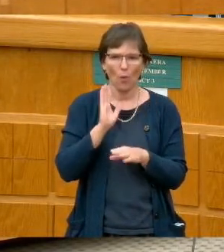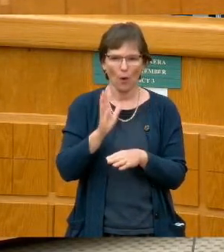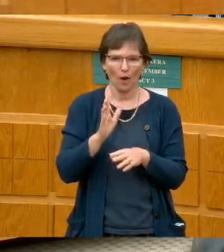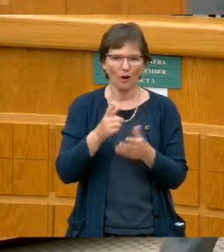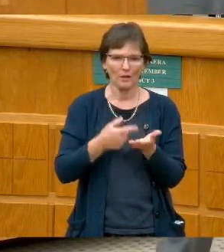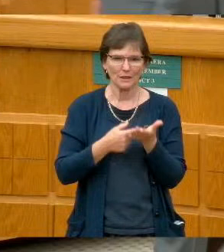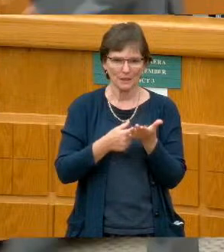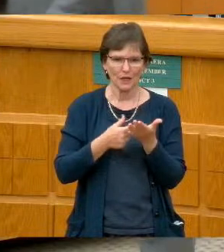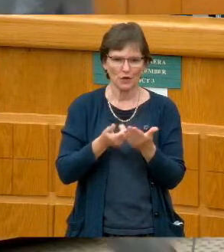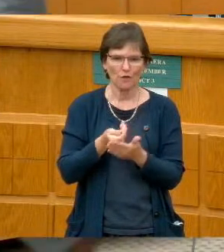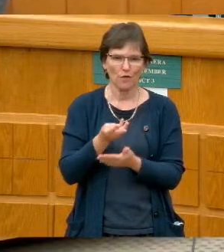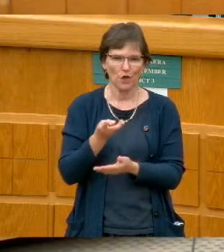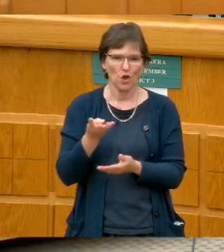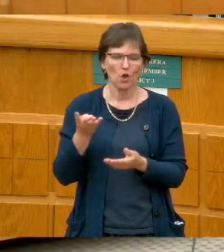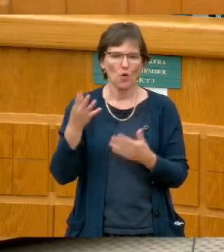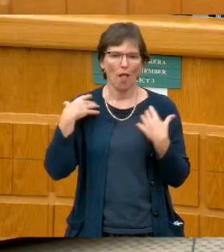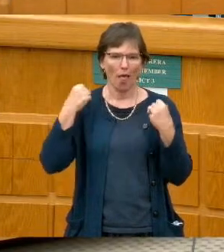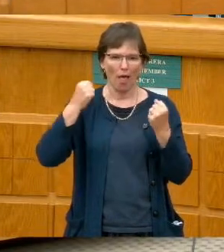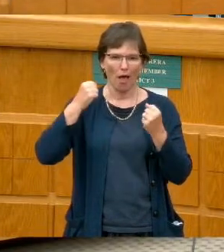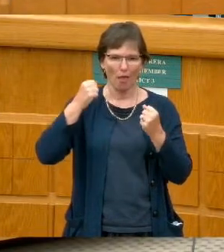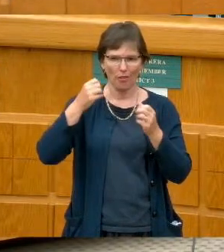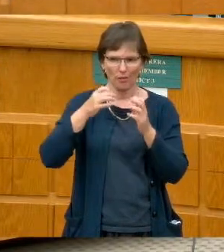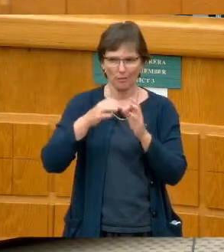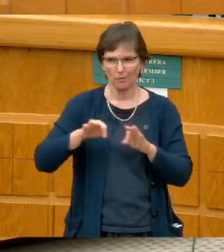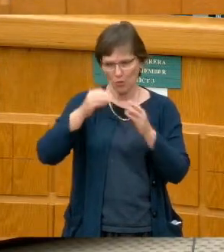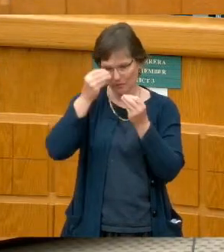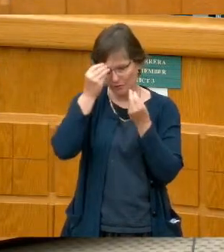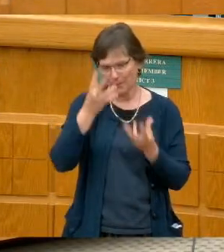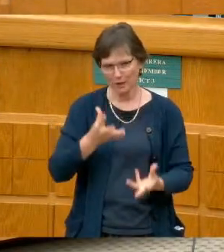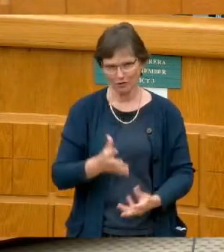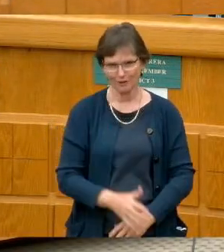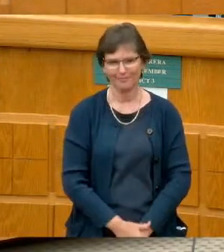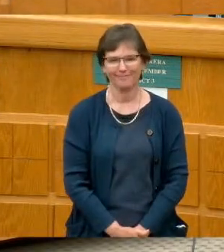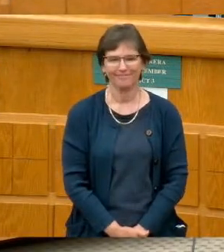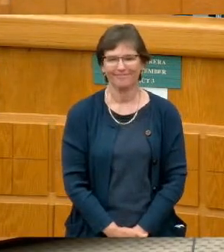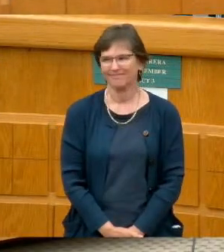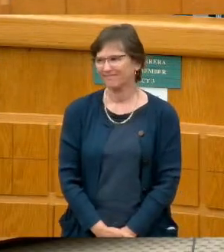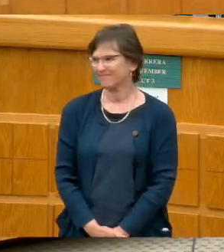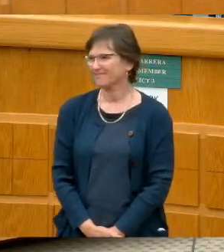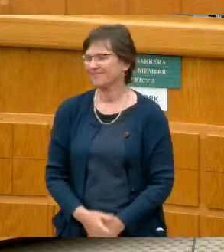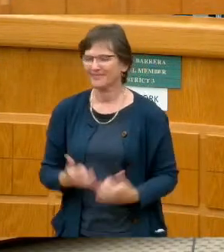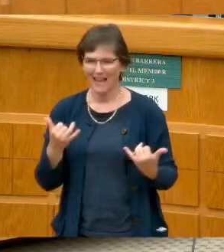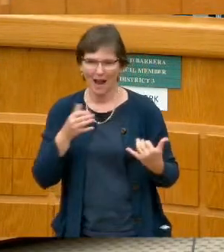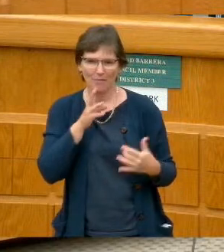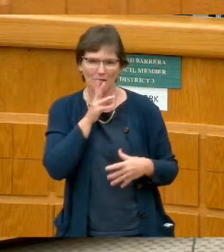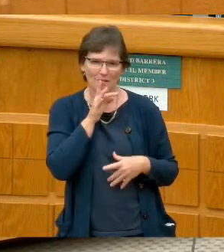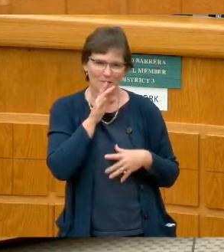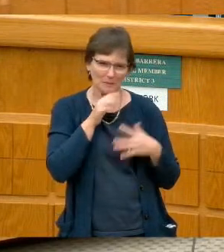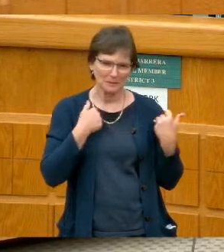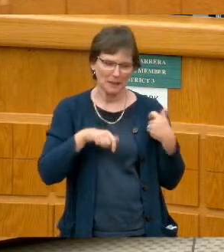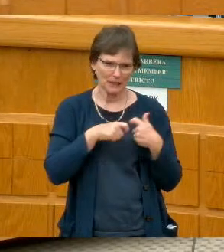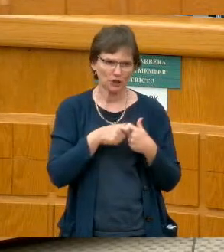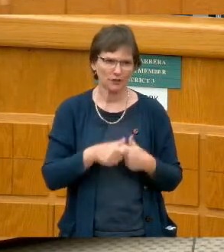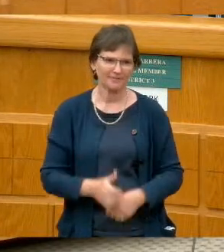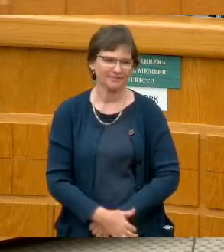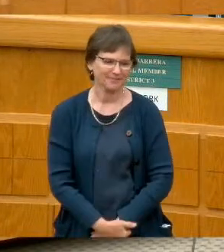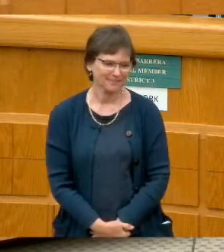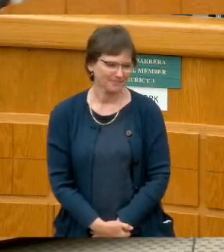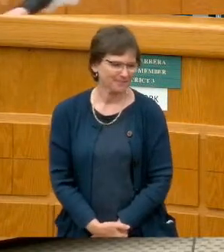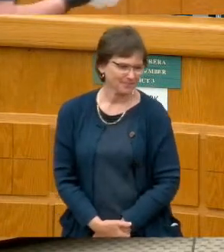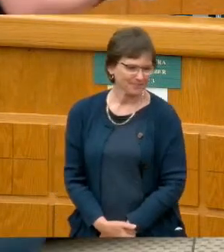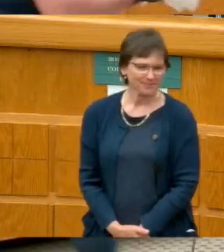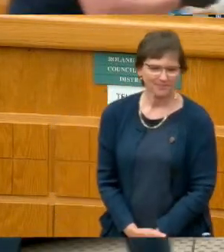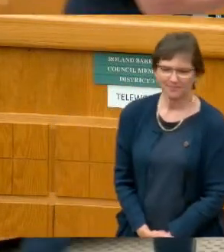En las últimas 24 horas se han reportado 308 casos confirmados por el coronavirus, haciendo un total de 15.551